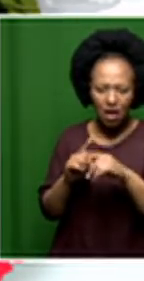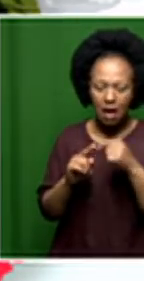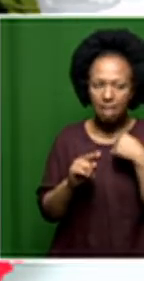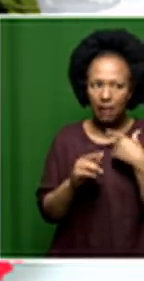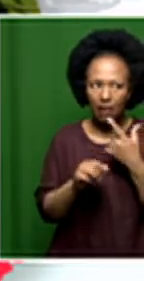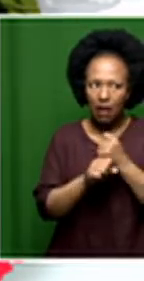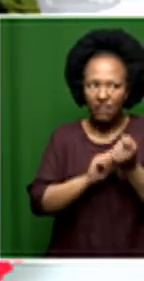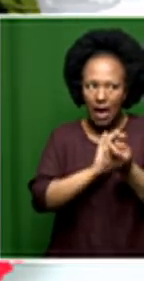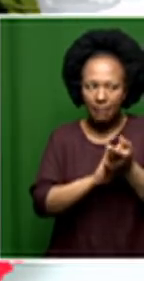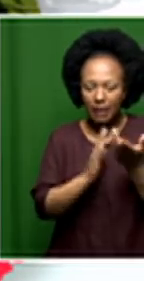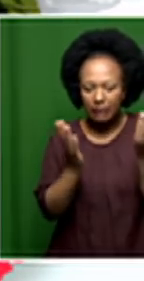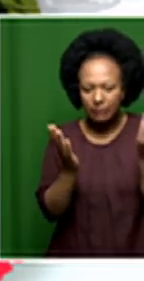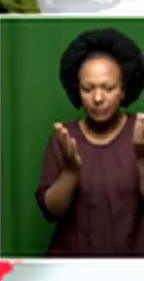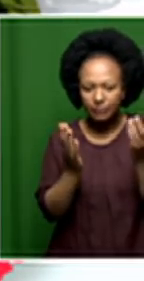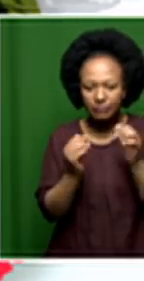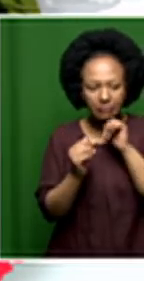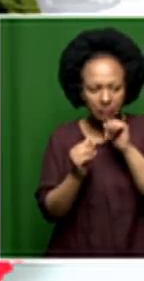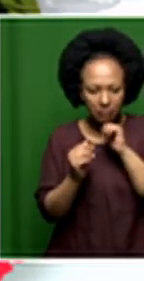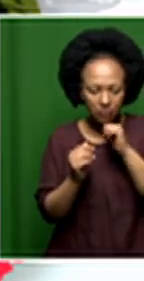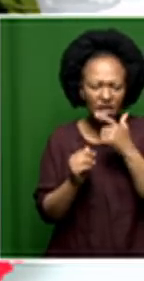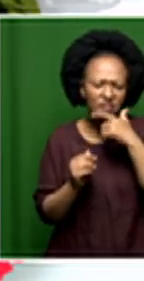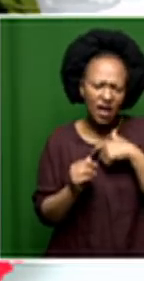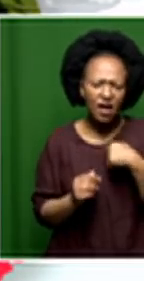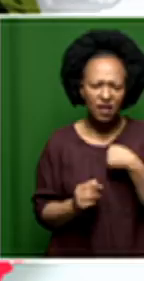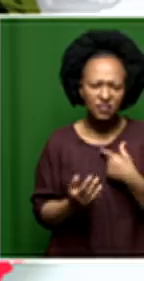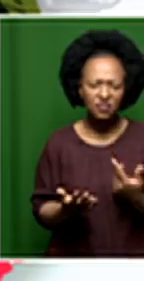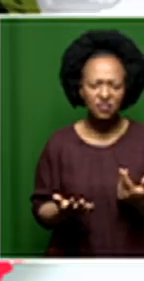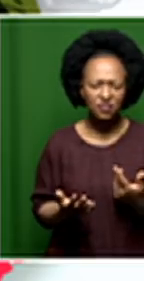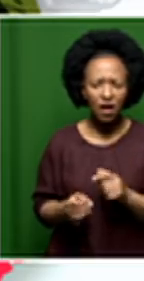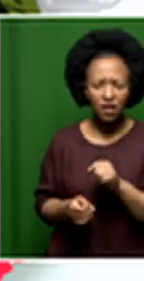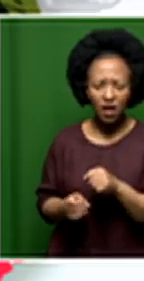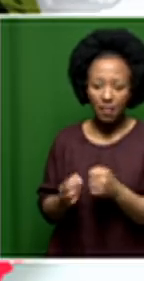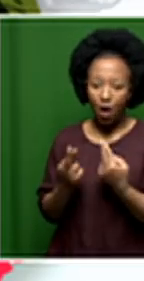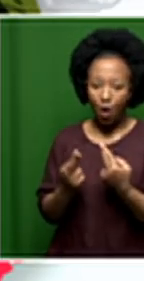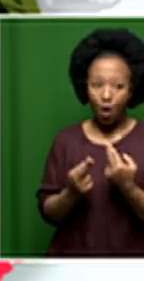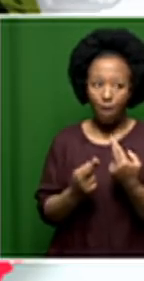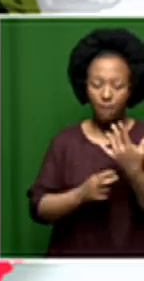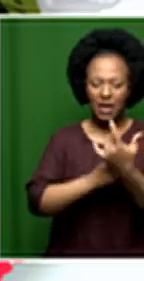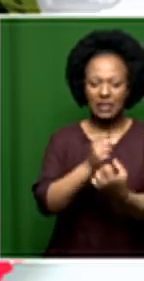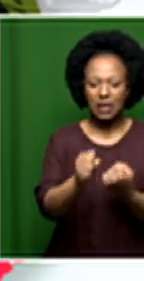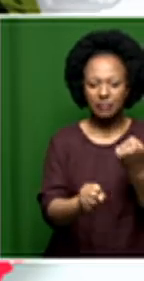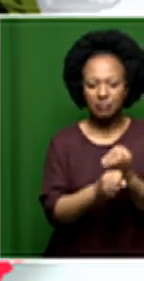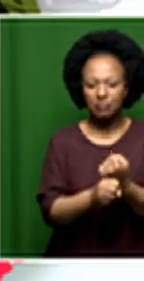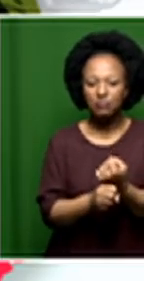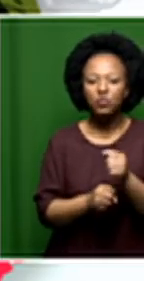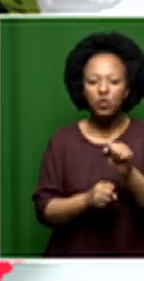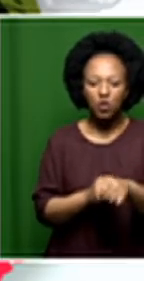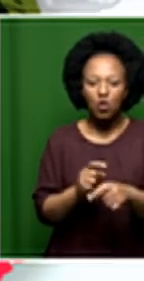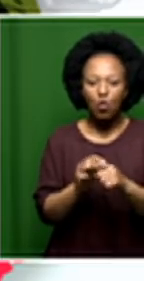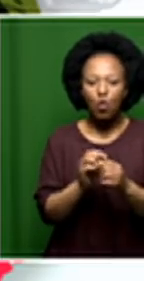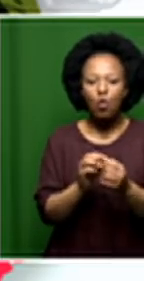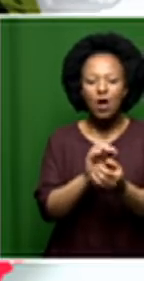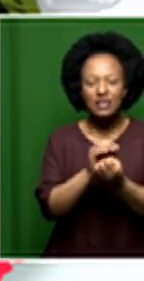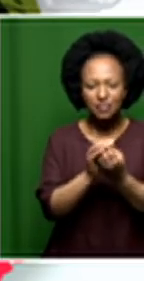happen, though. Yay. All right. And I'm quite sad about it. Yeah, it is. Hopefully next year. Well, listen, it is, it's Spring